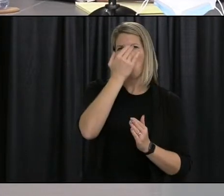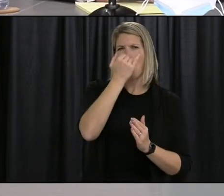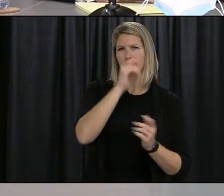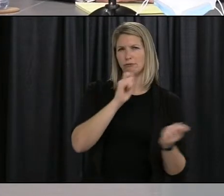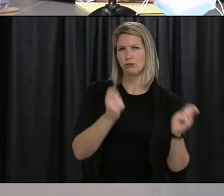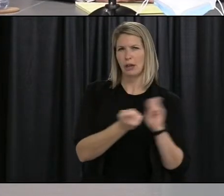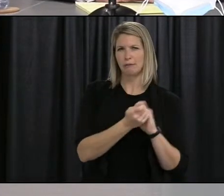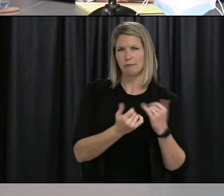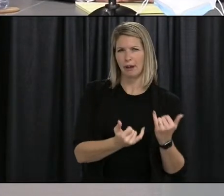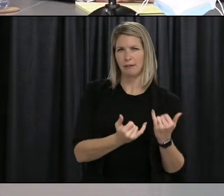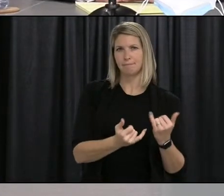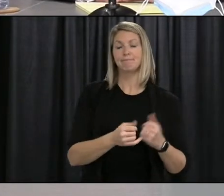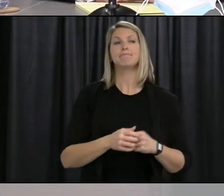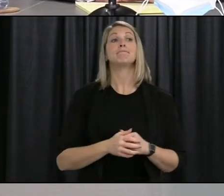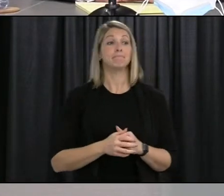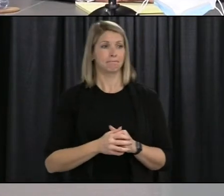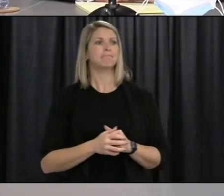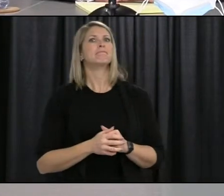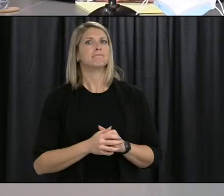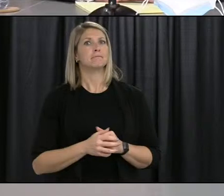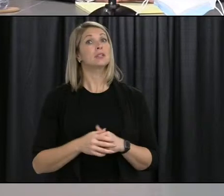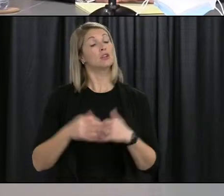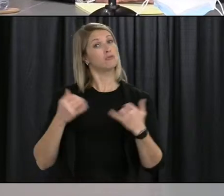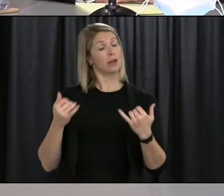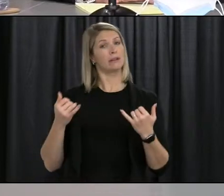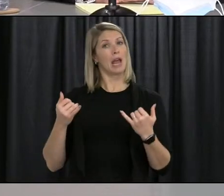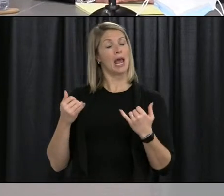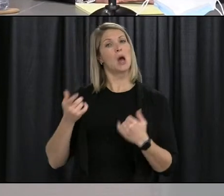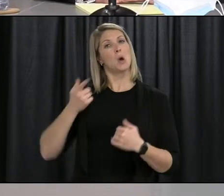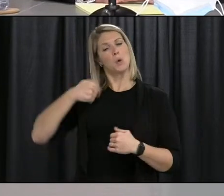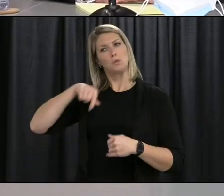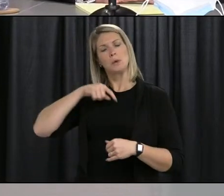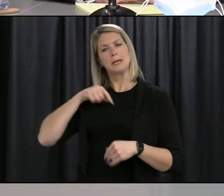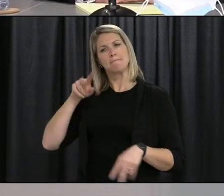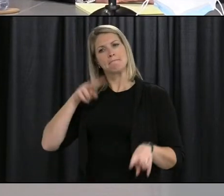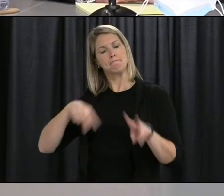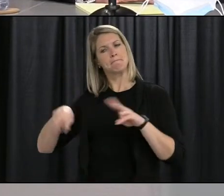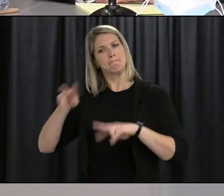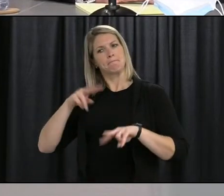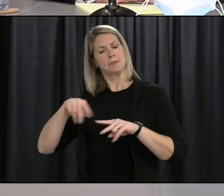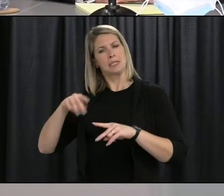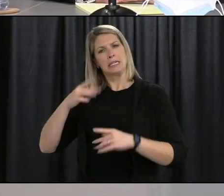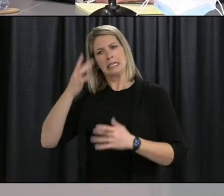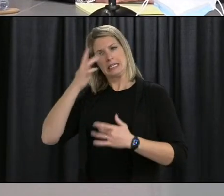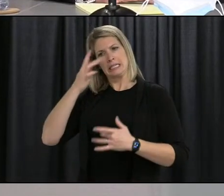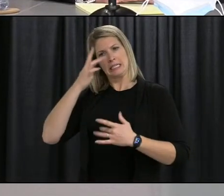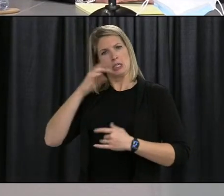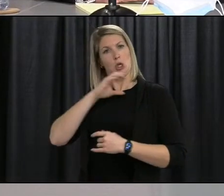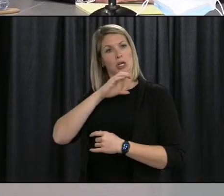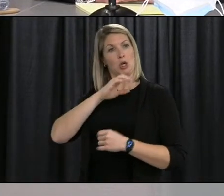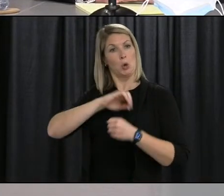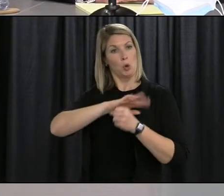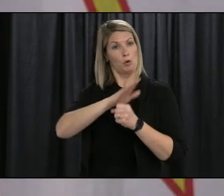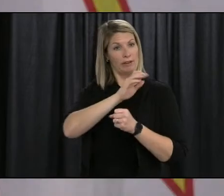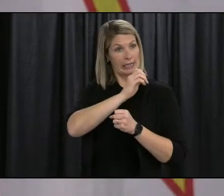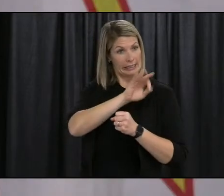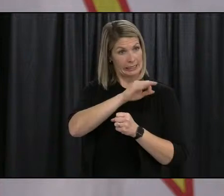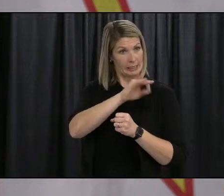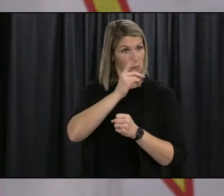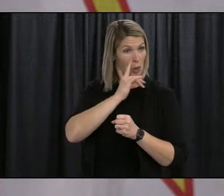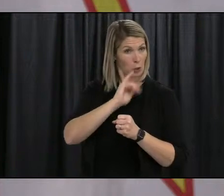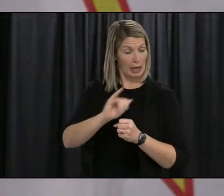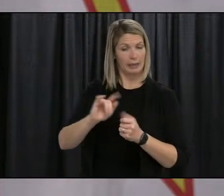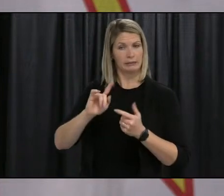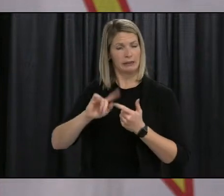So basically, we looked at, the more common symptoms with COVID-19. We also looked at those symptoms which